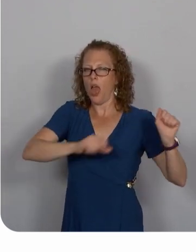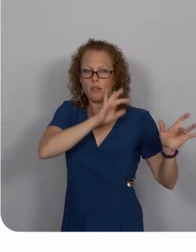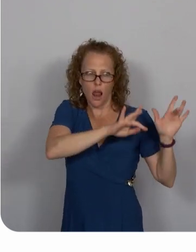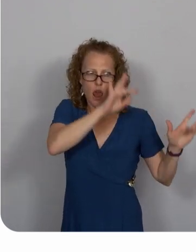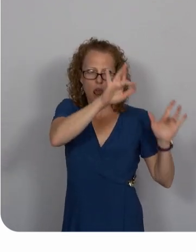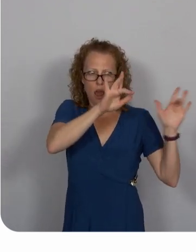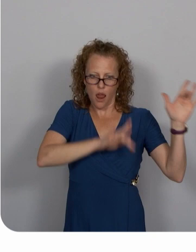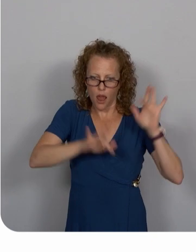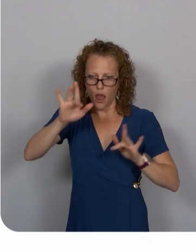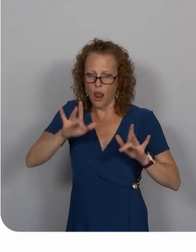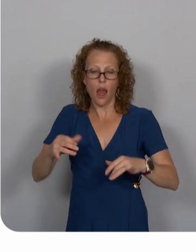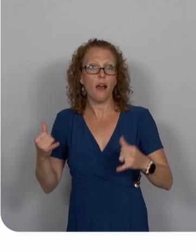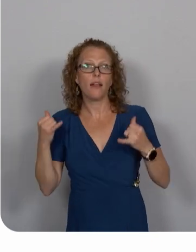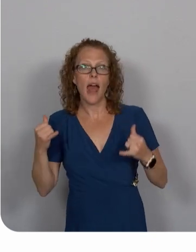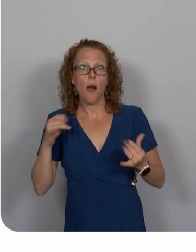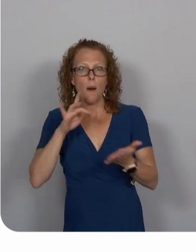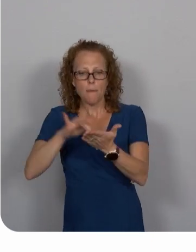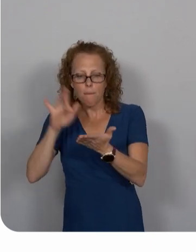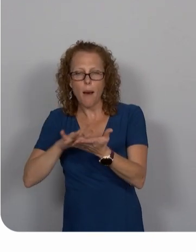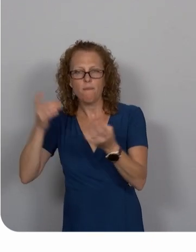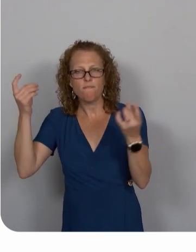new story for my photo.